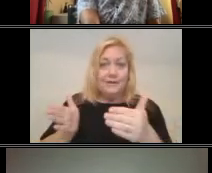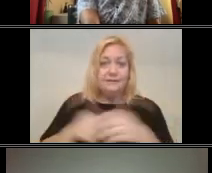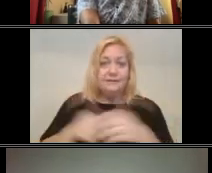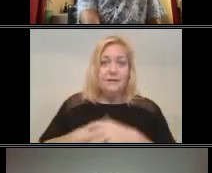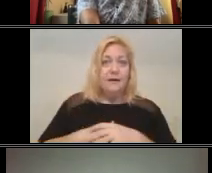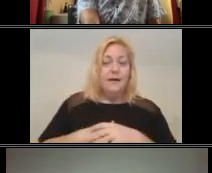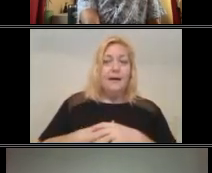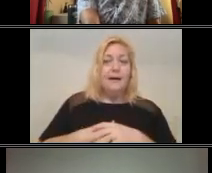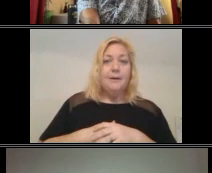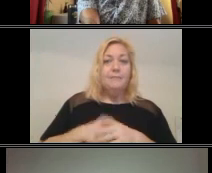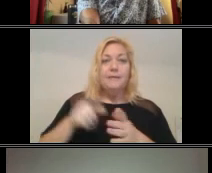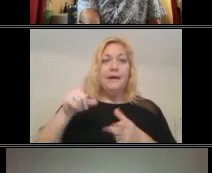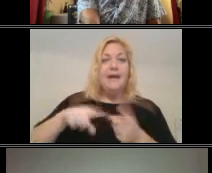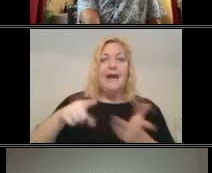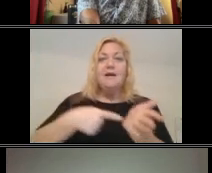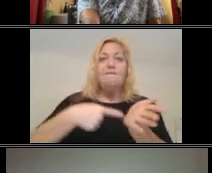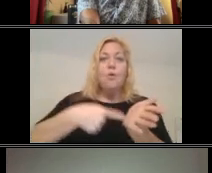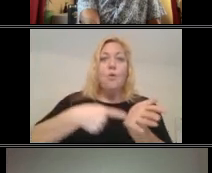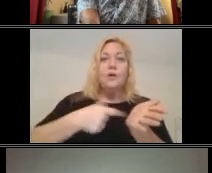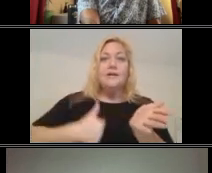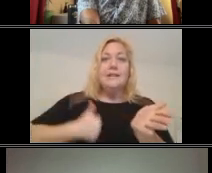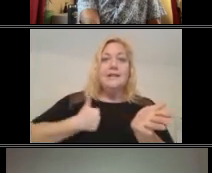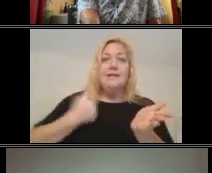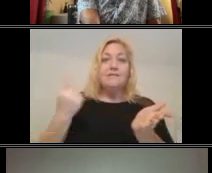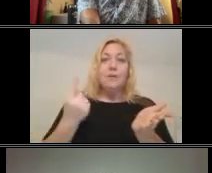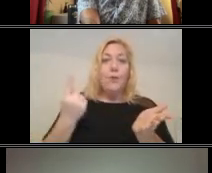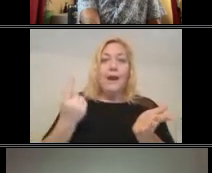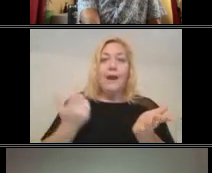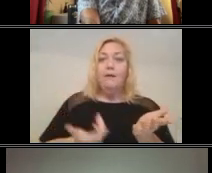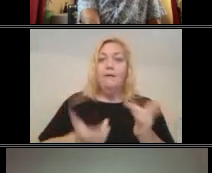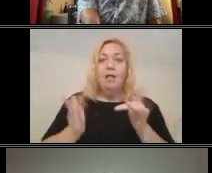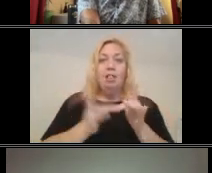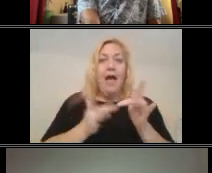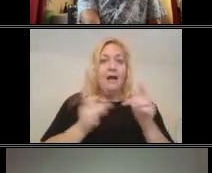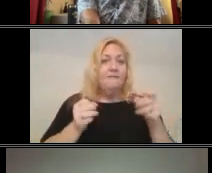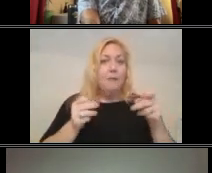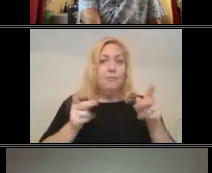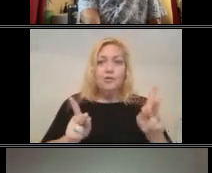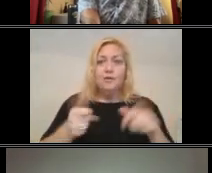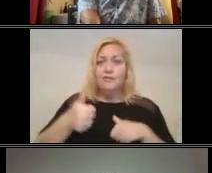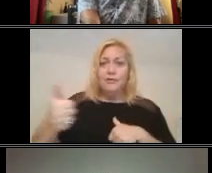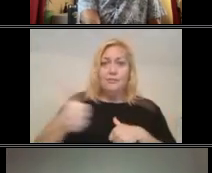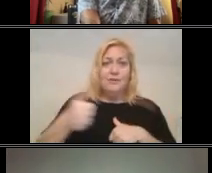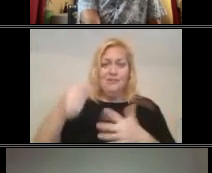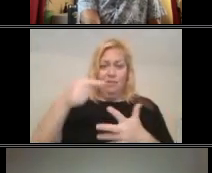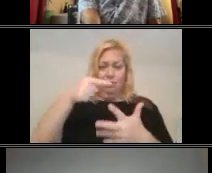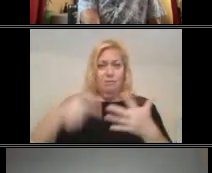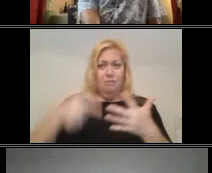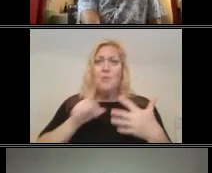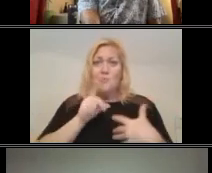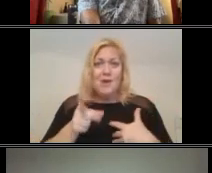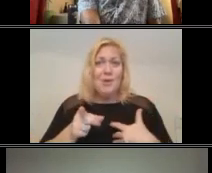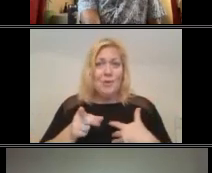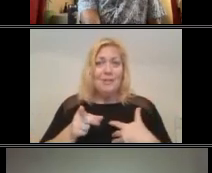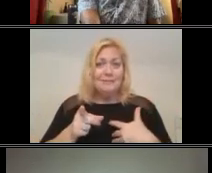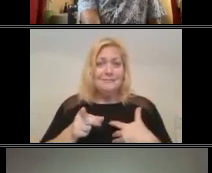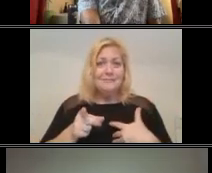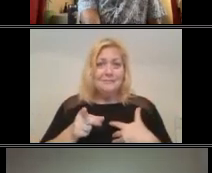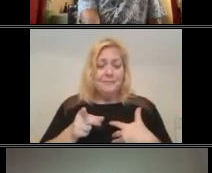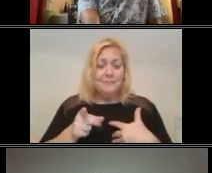can't afford to live somewhere, the lack of opportunities of transportation, those things are really real.